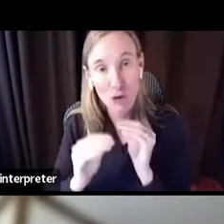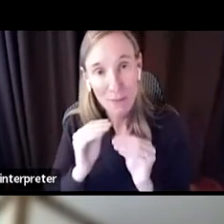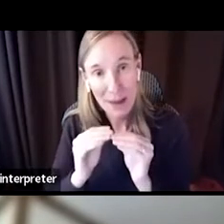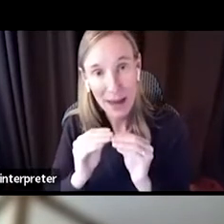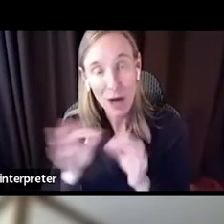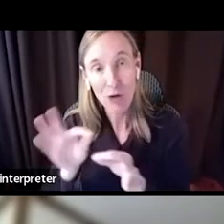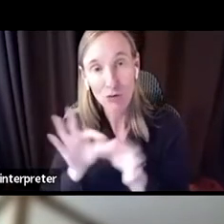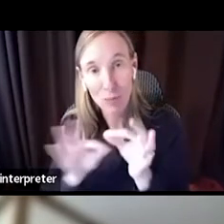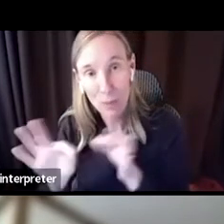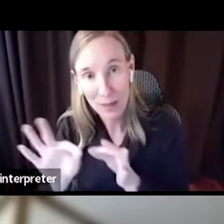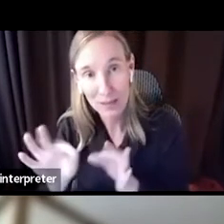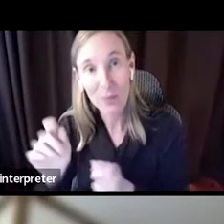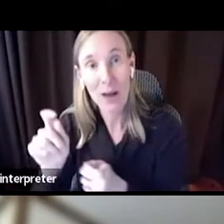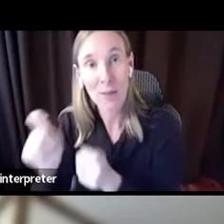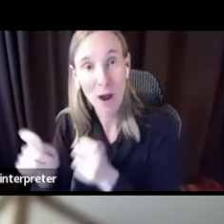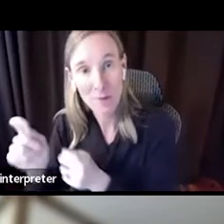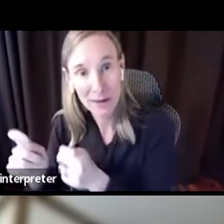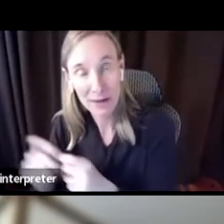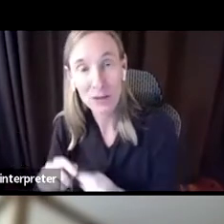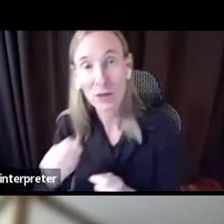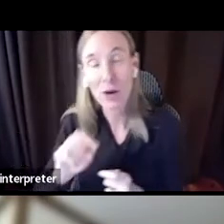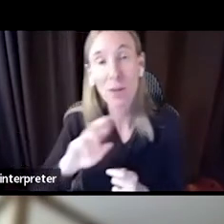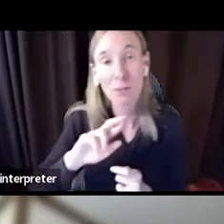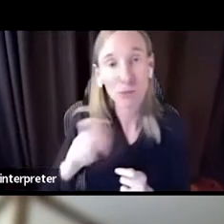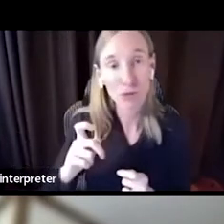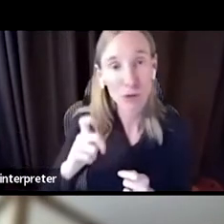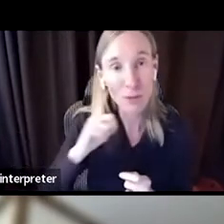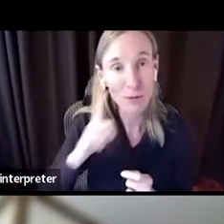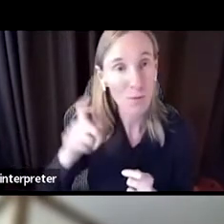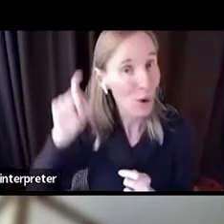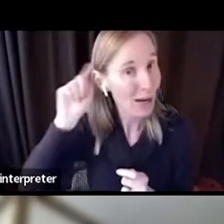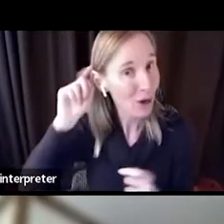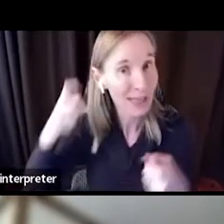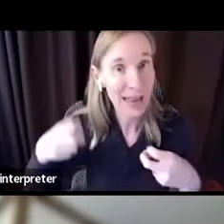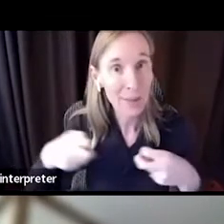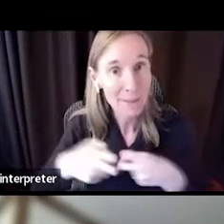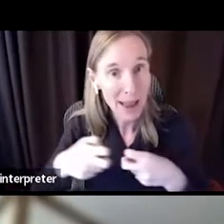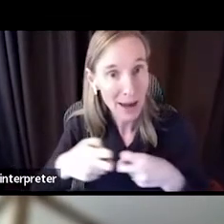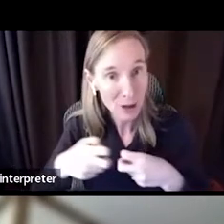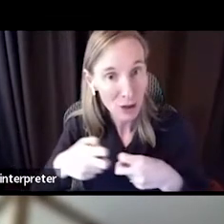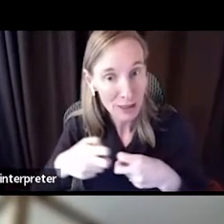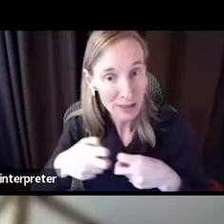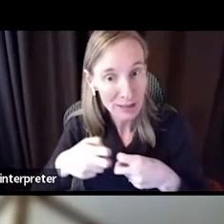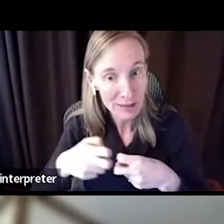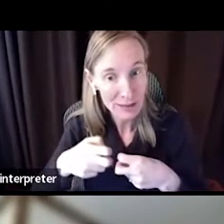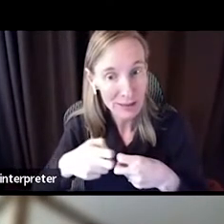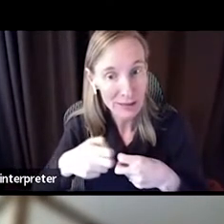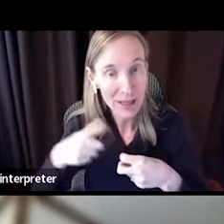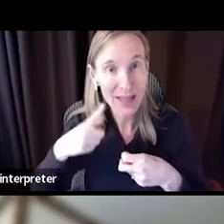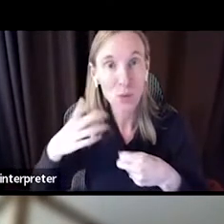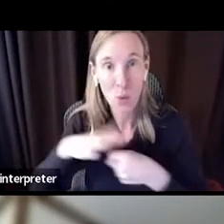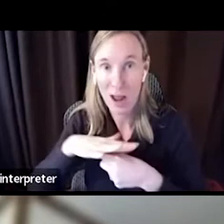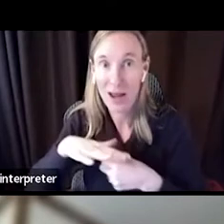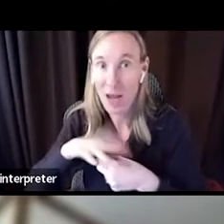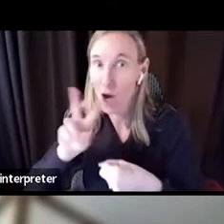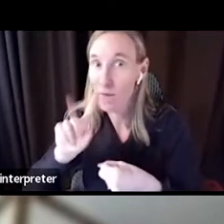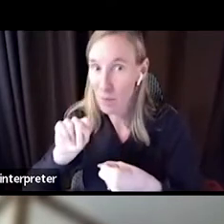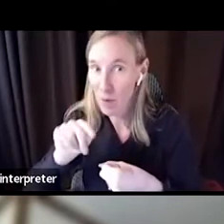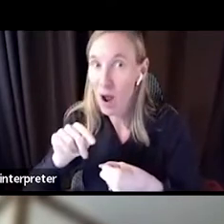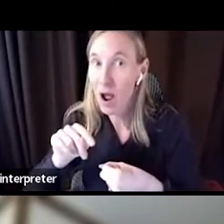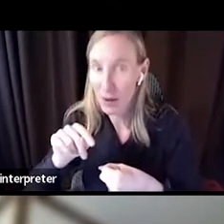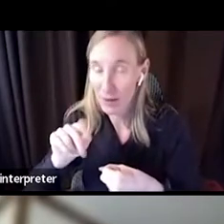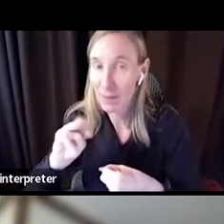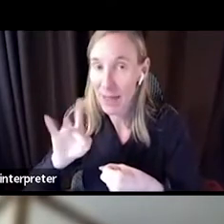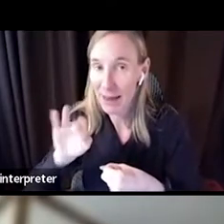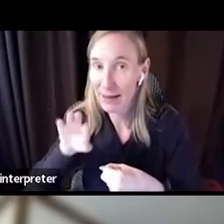modification, prescriptions for hearing aid batteries. And this would be an area where Vermont Medicaid does provide coverage for